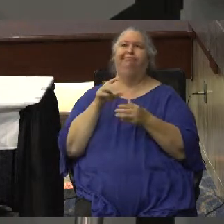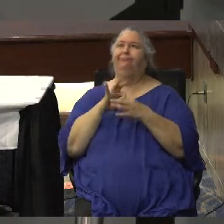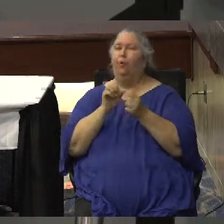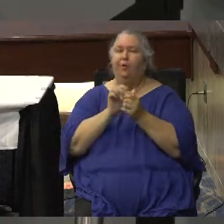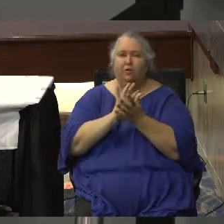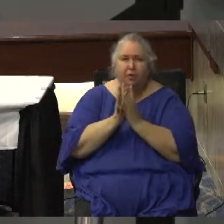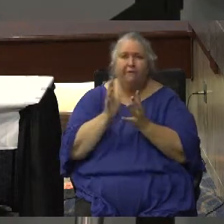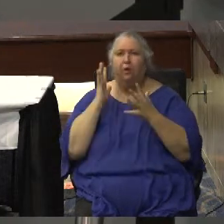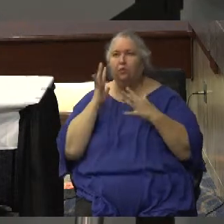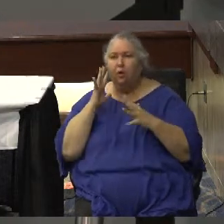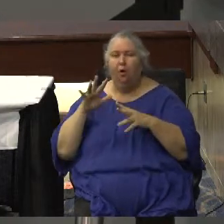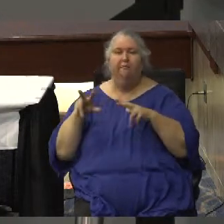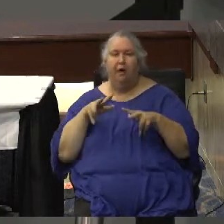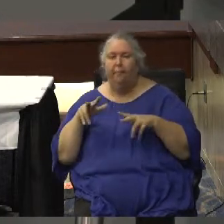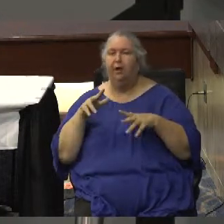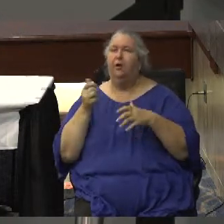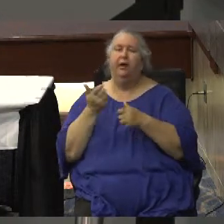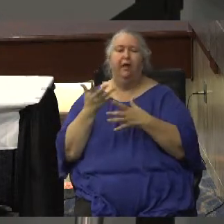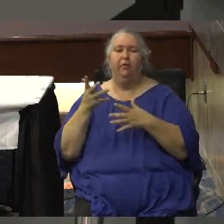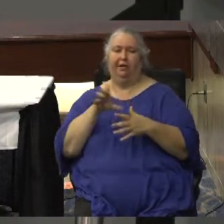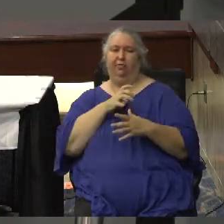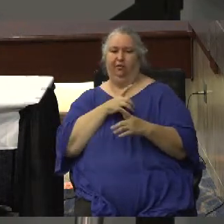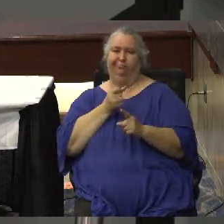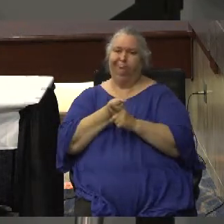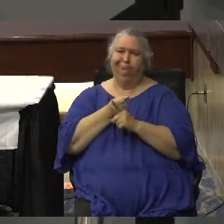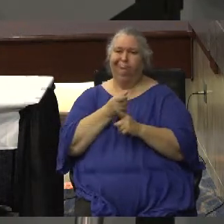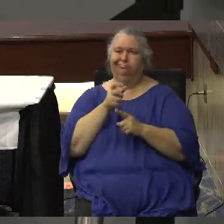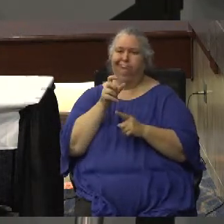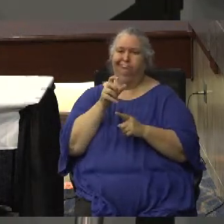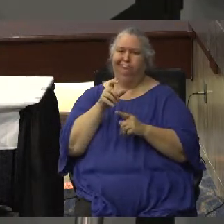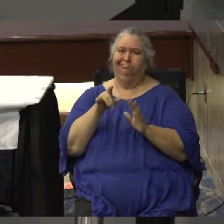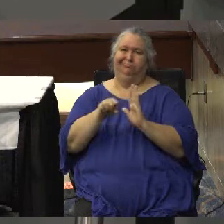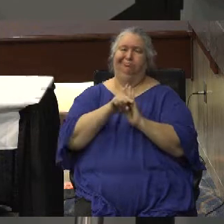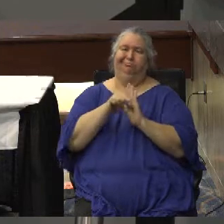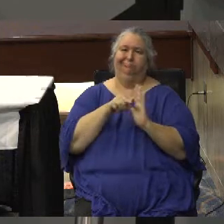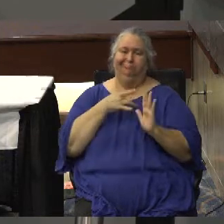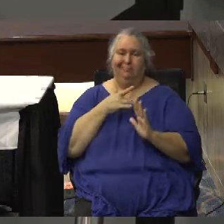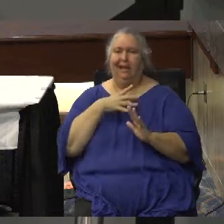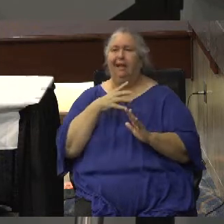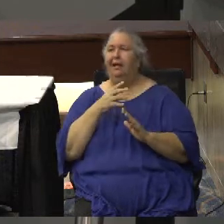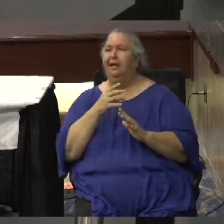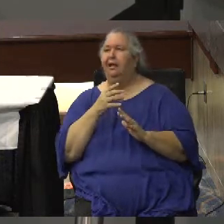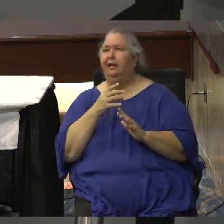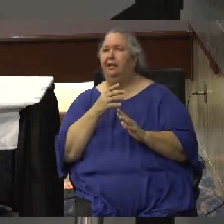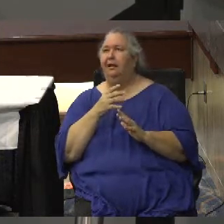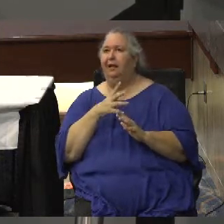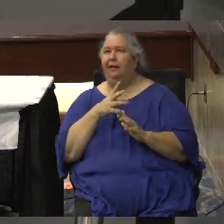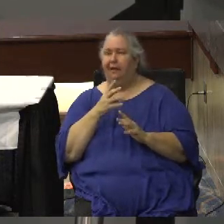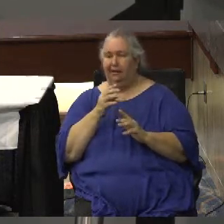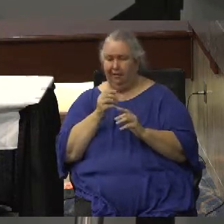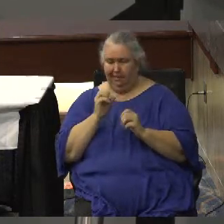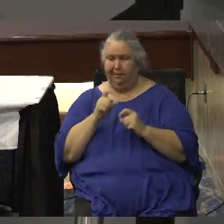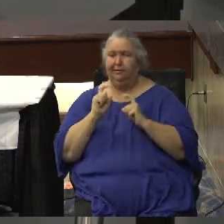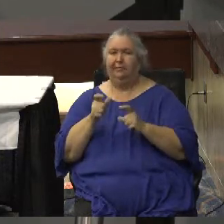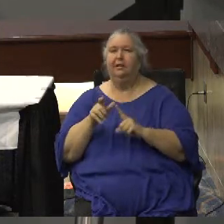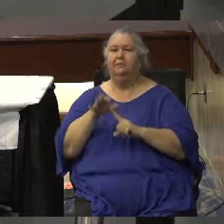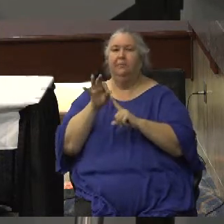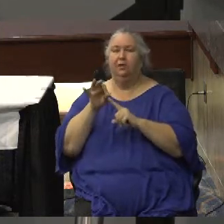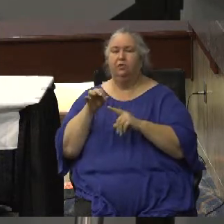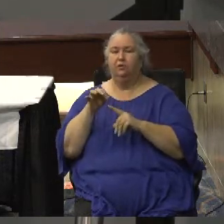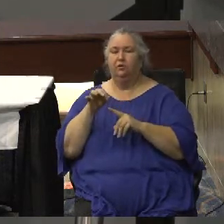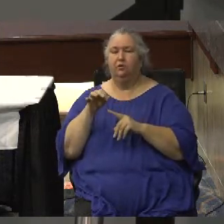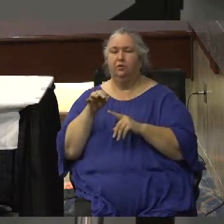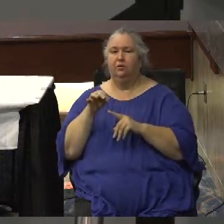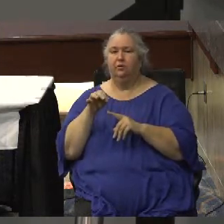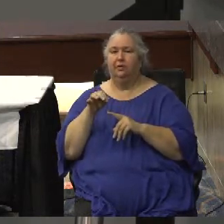noise, fumes, vibrations, or any other characteristic that any use permitted in the zoning district without the grant of the special exception, and that available community